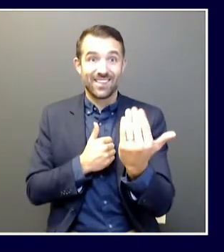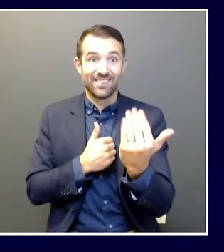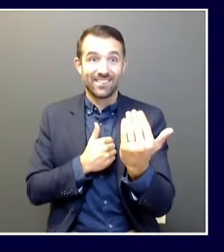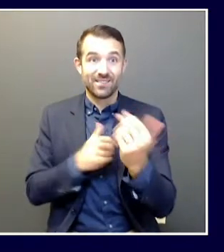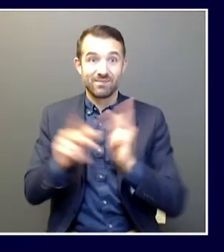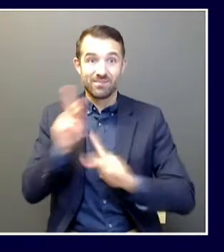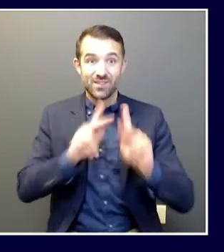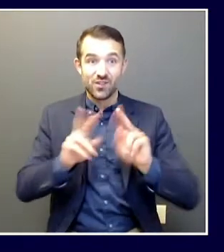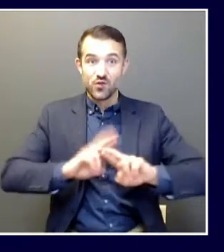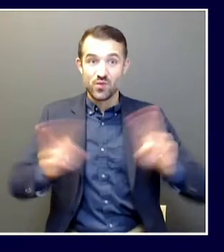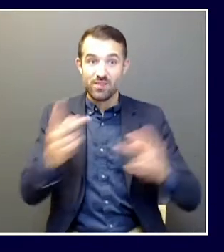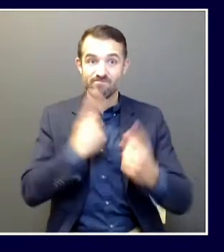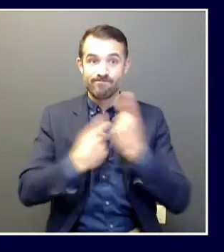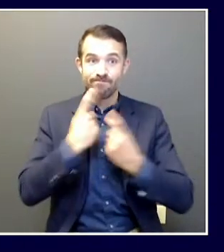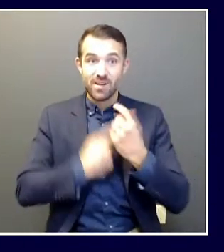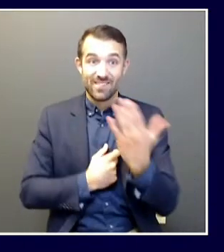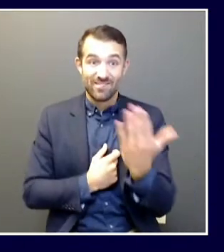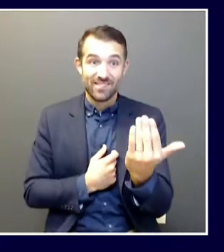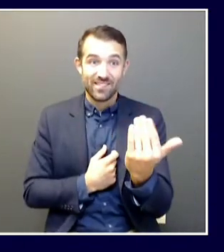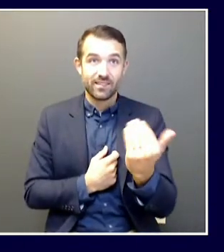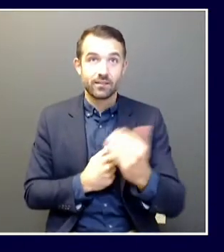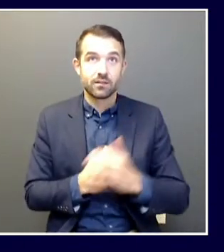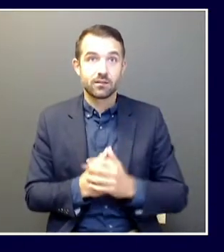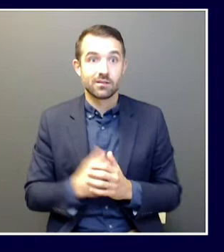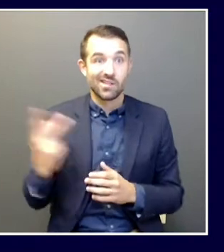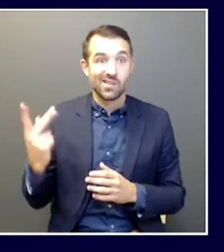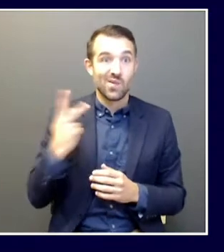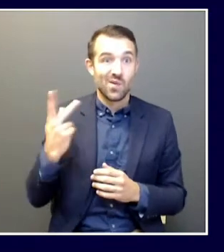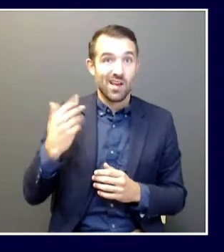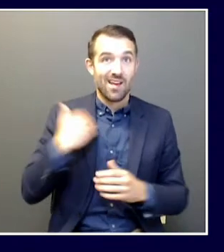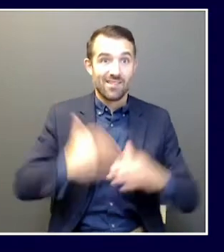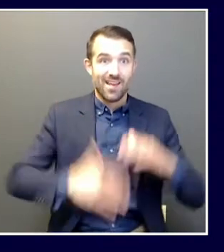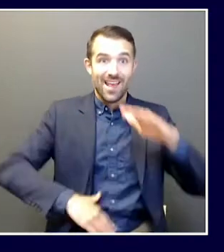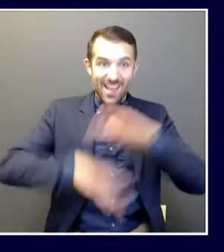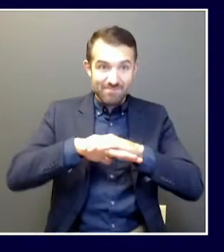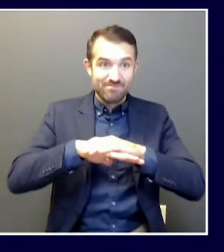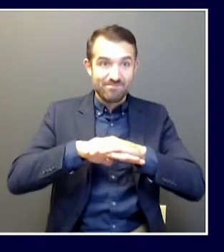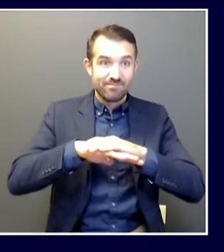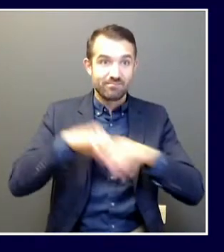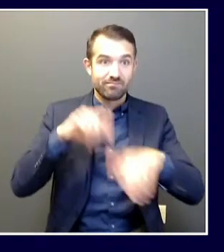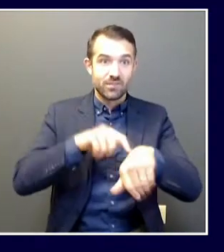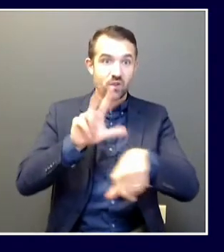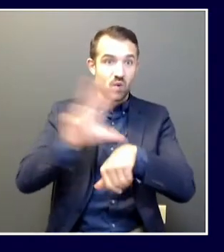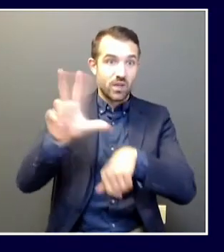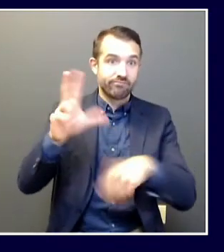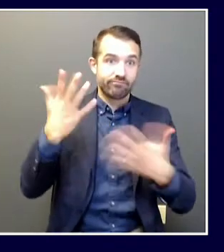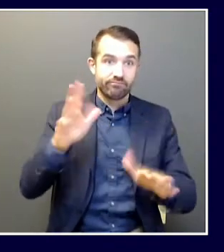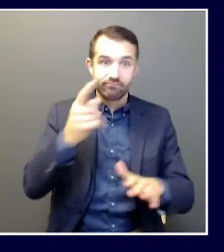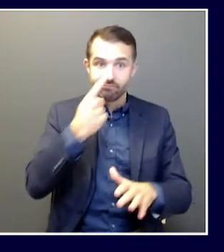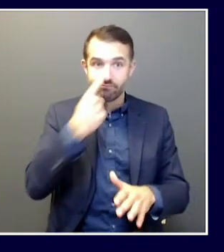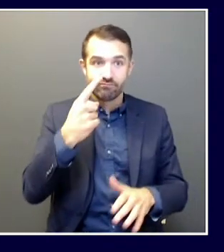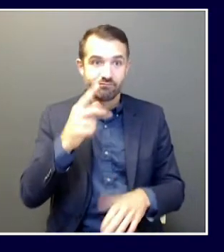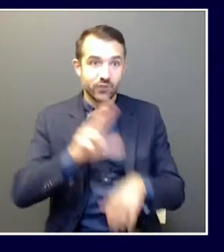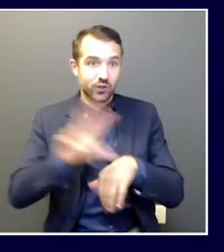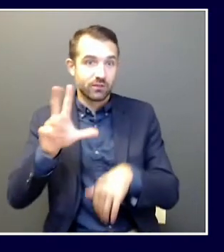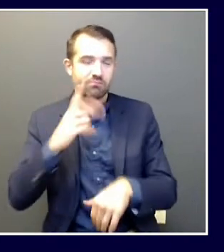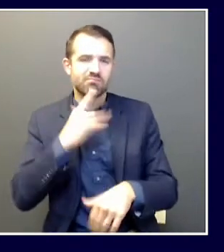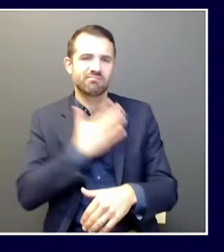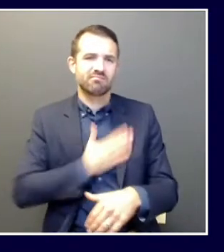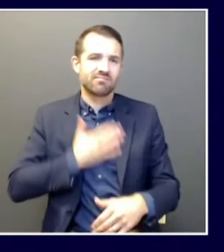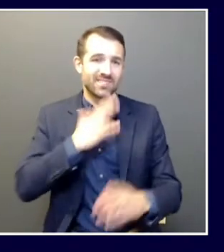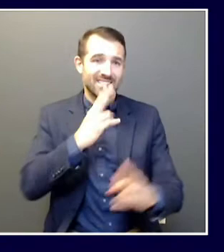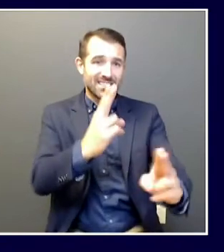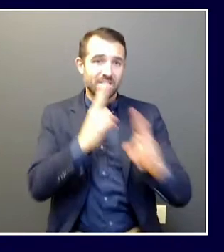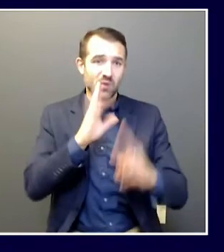question. Commissioner Lambert and I have until 3 p.m. today. So I'd ask that you please be respectful of your media colleagues so